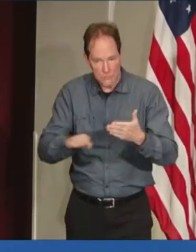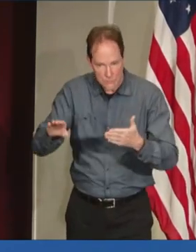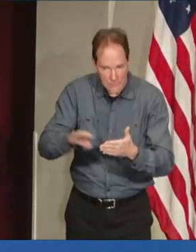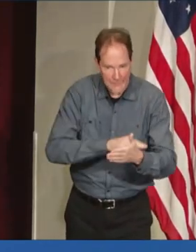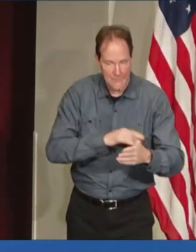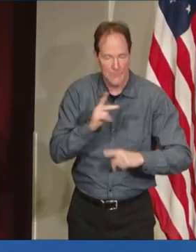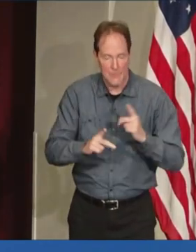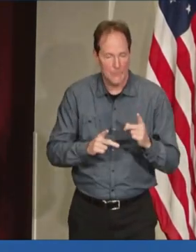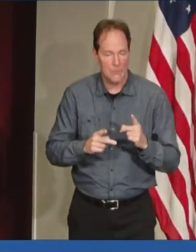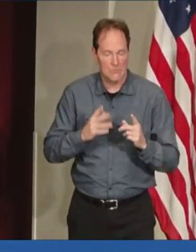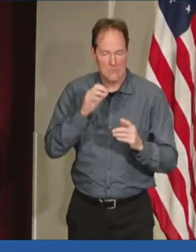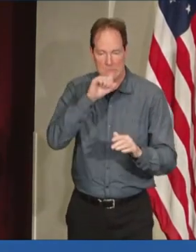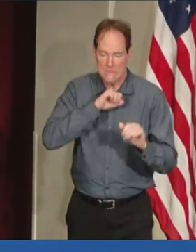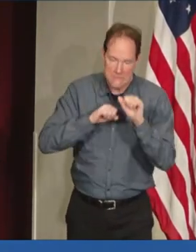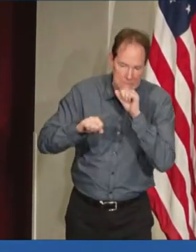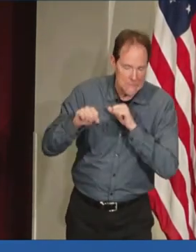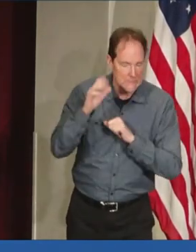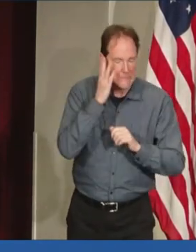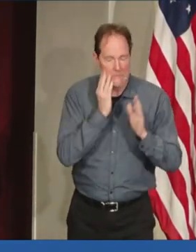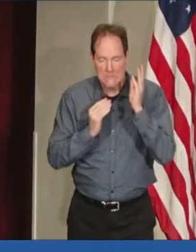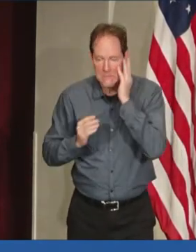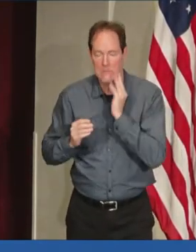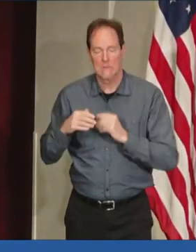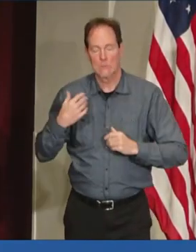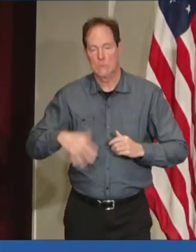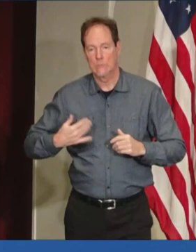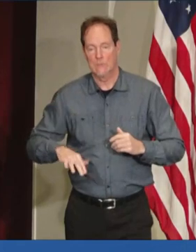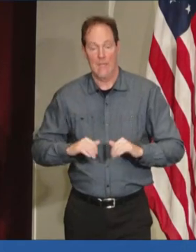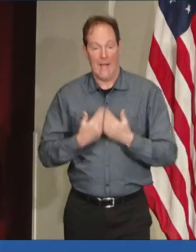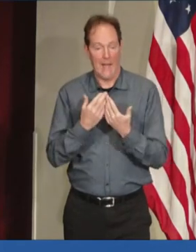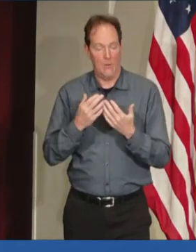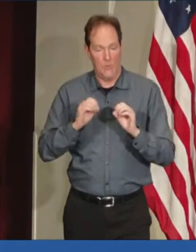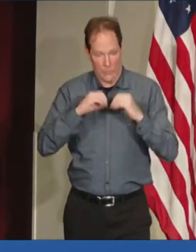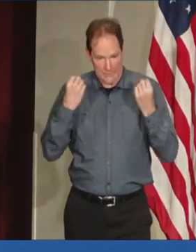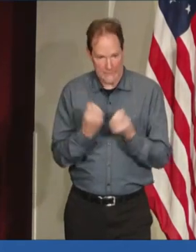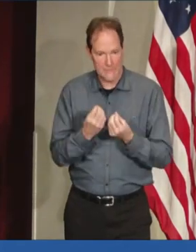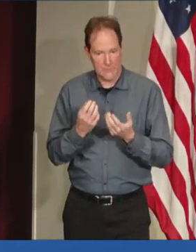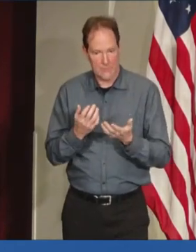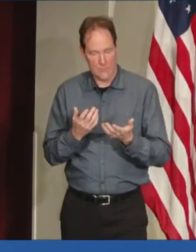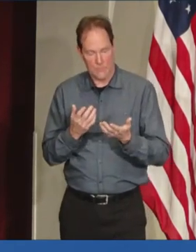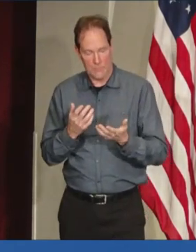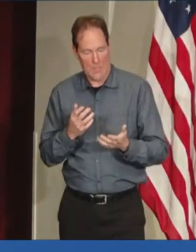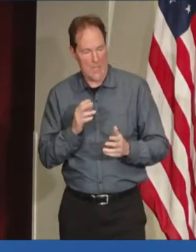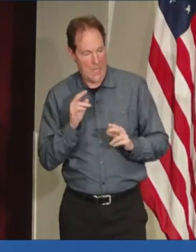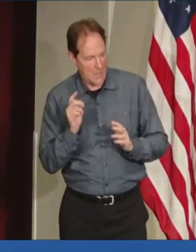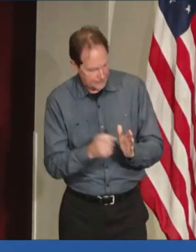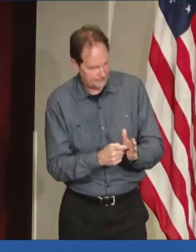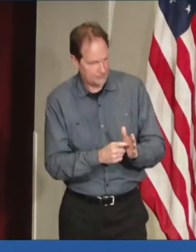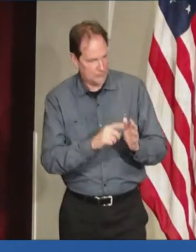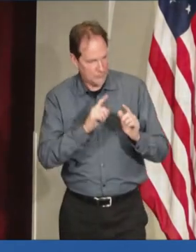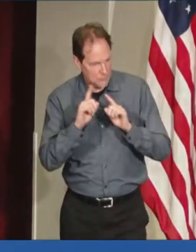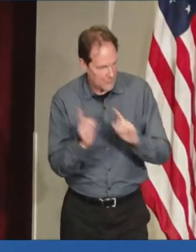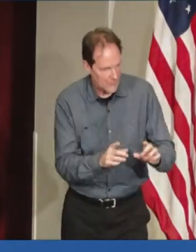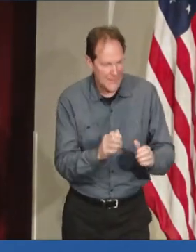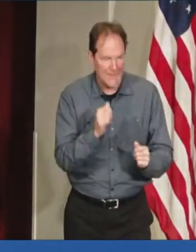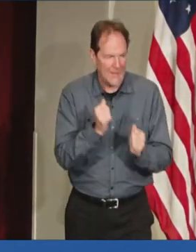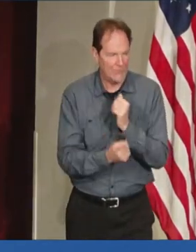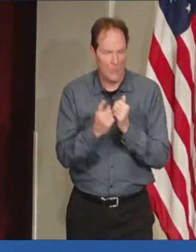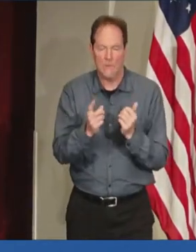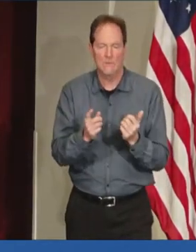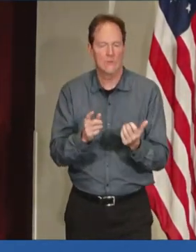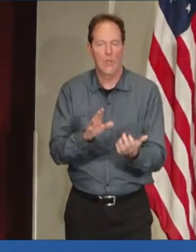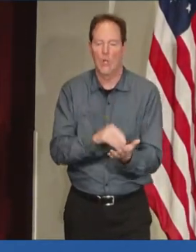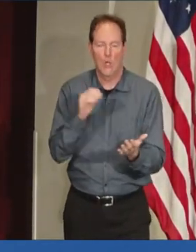and how organizations that need to be responsive have also, everybody's